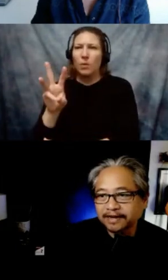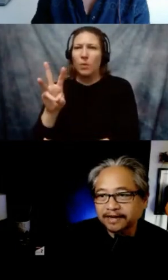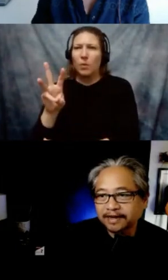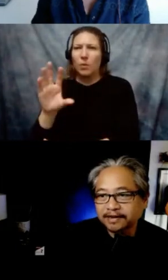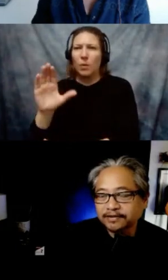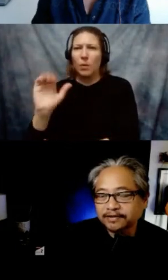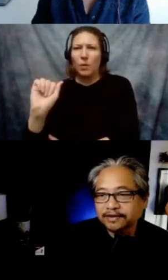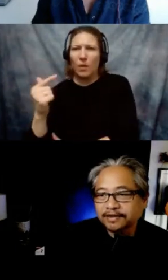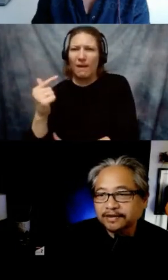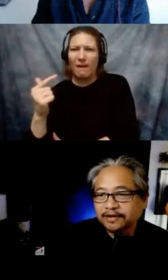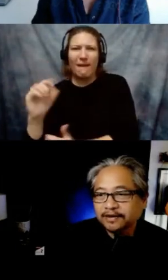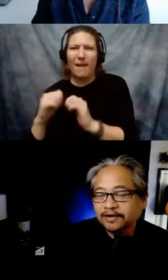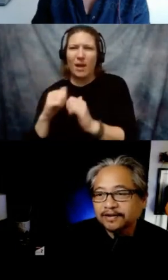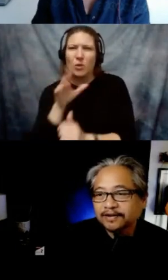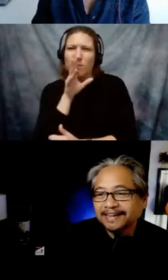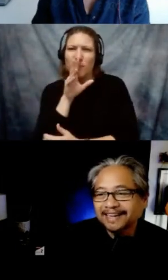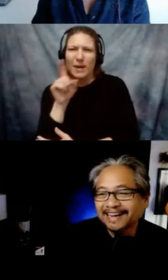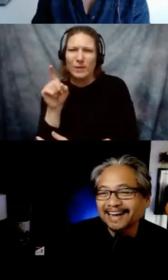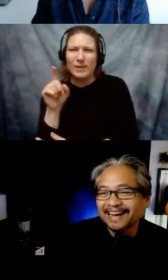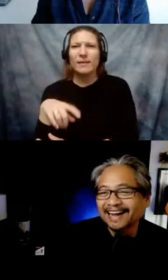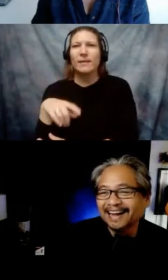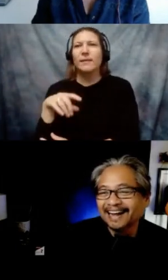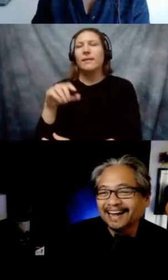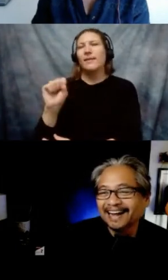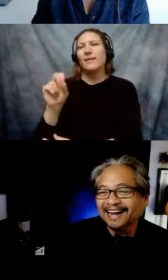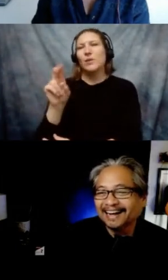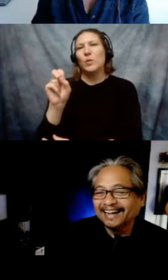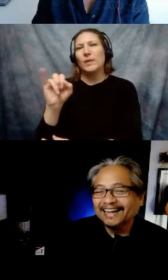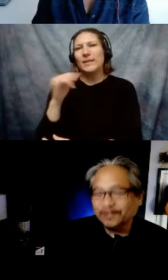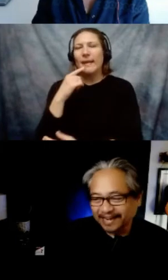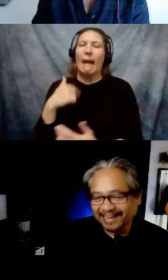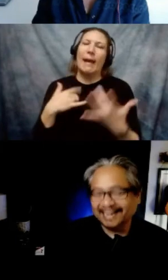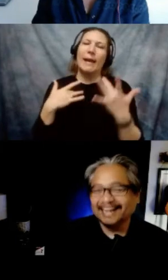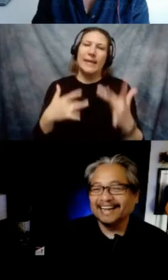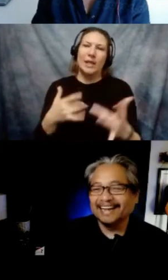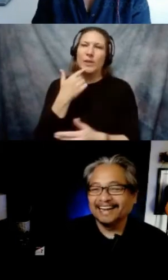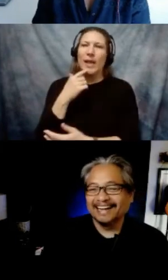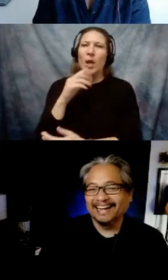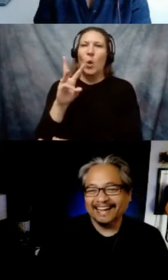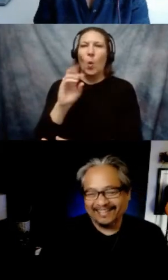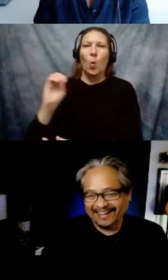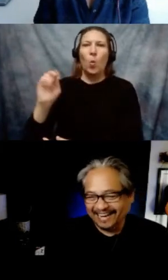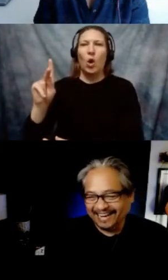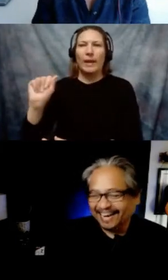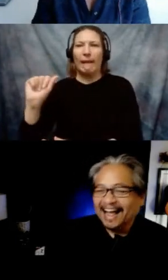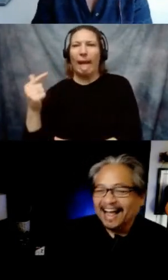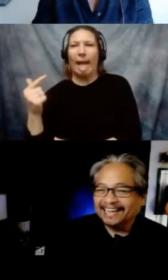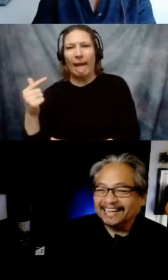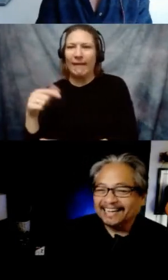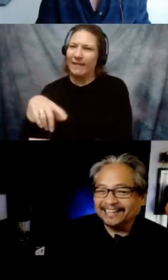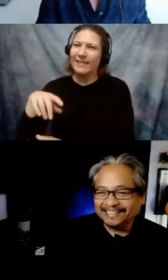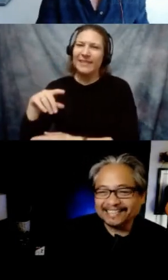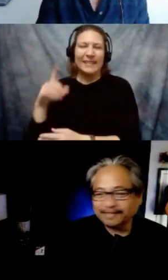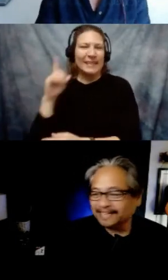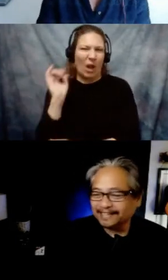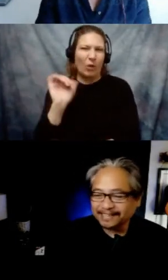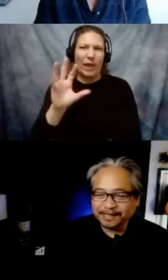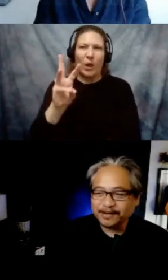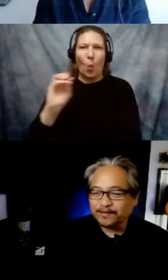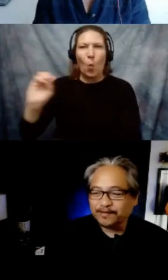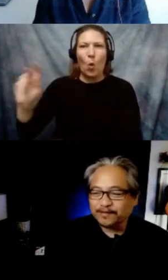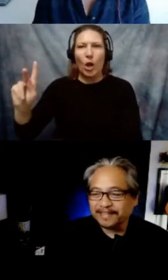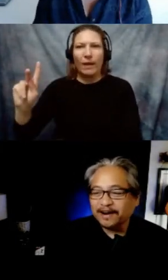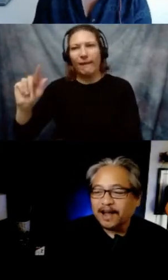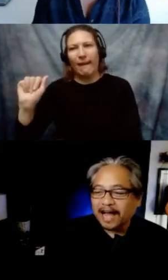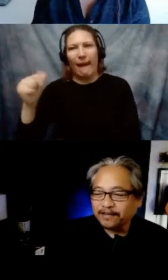yeah, WCAG. People got different ways. Good. Something new for me there. How do you feel about WCAG 2.2 and 3.0?